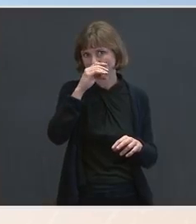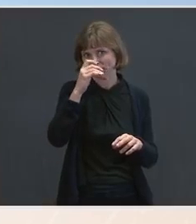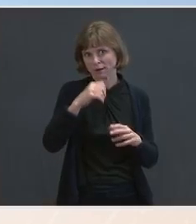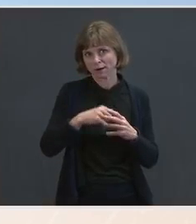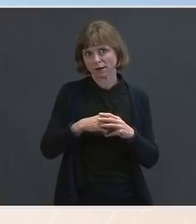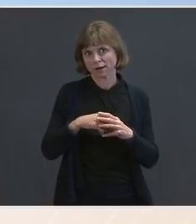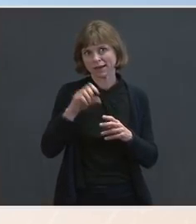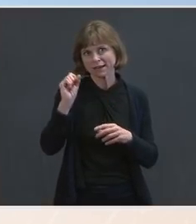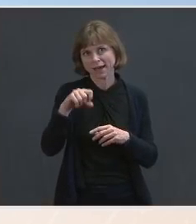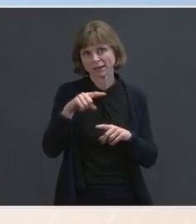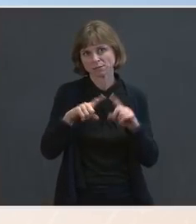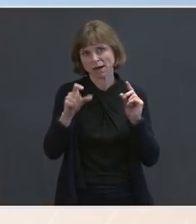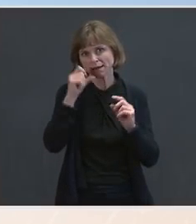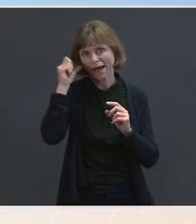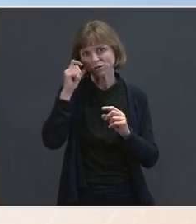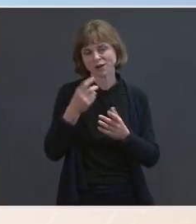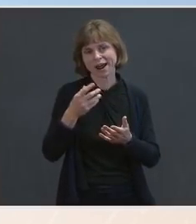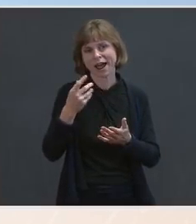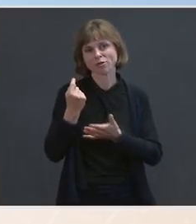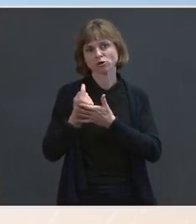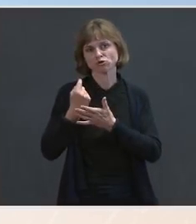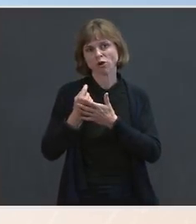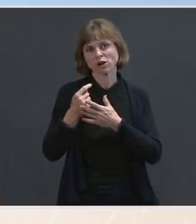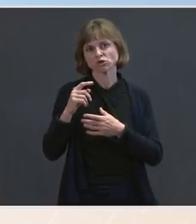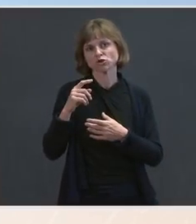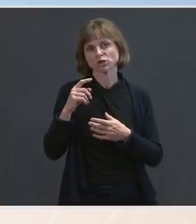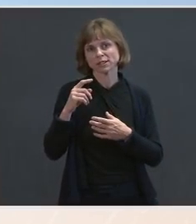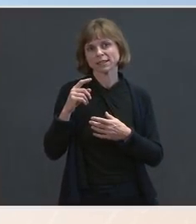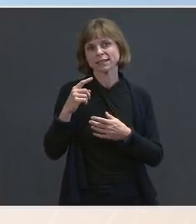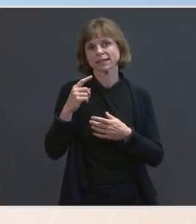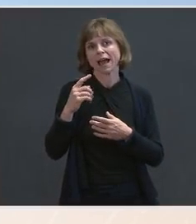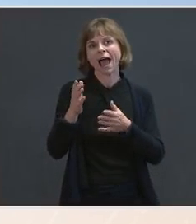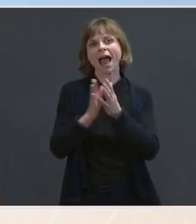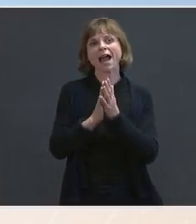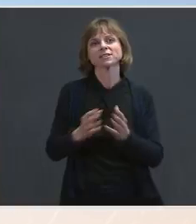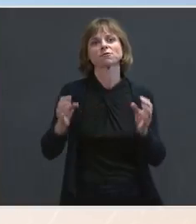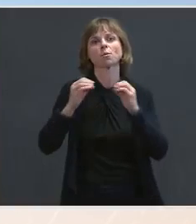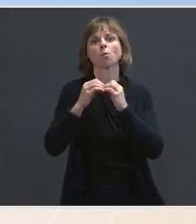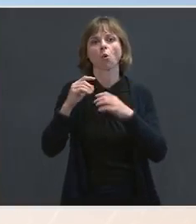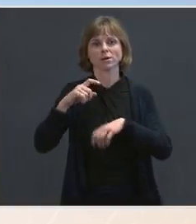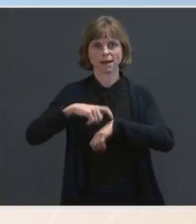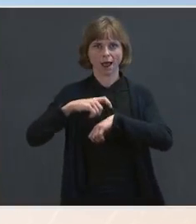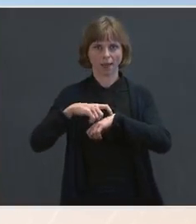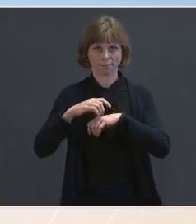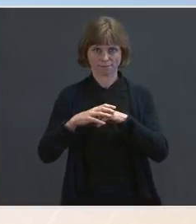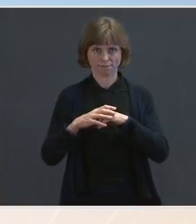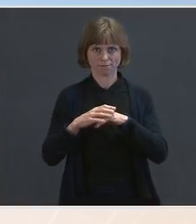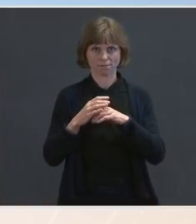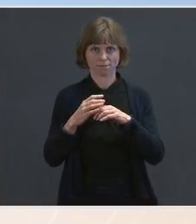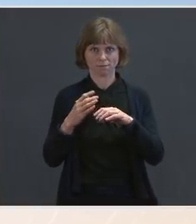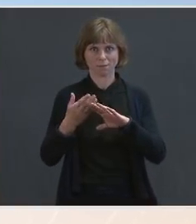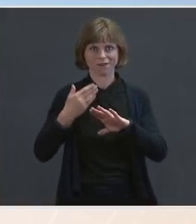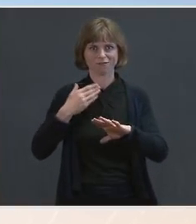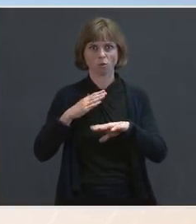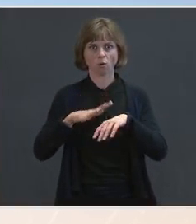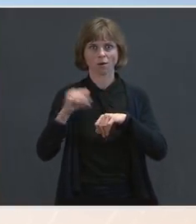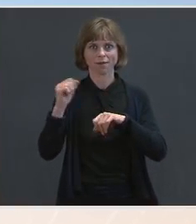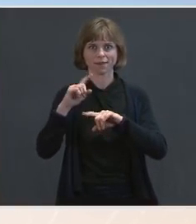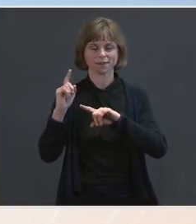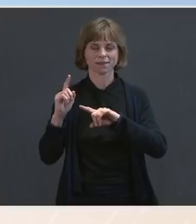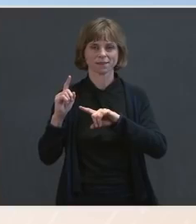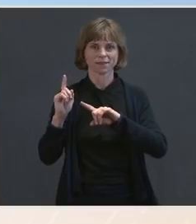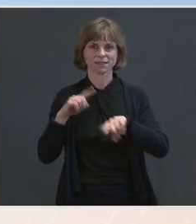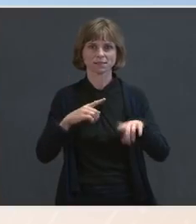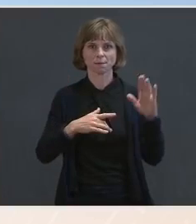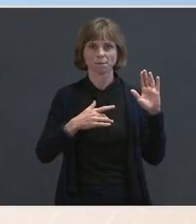the administration at large asked for more time on how to respond to the subpoena. He won't weigh in on that, the president?